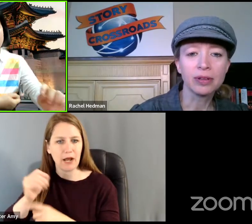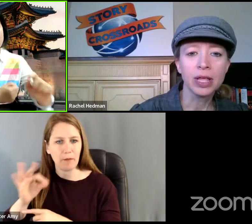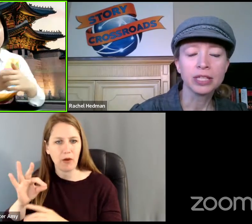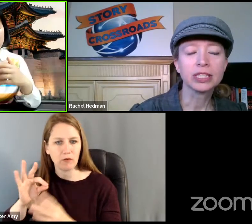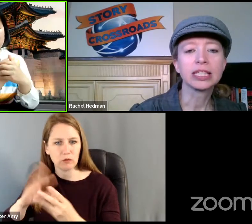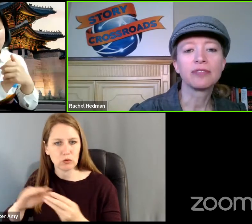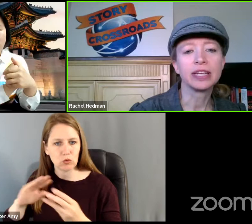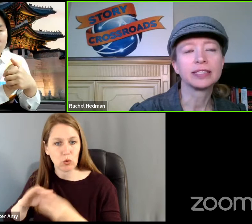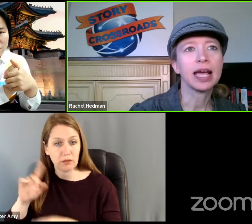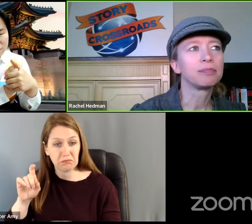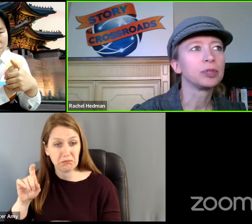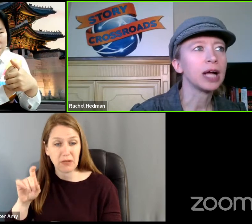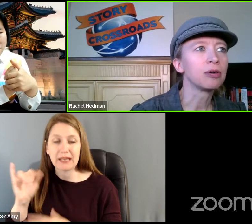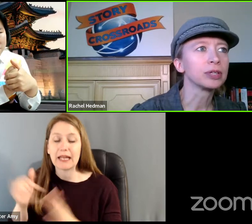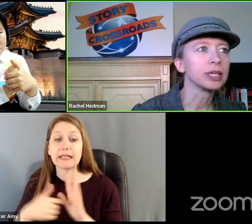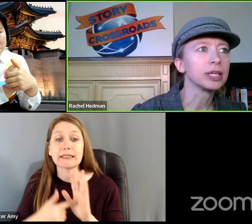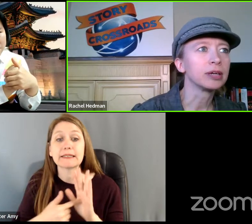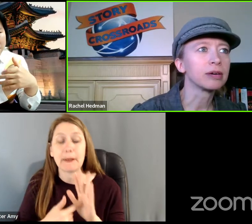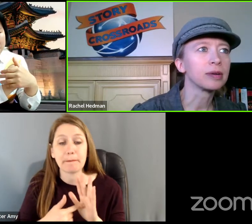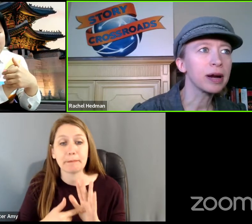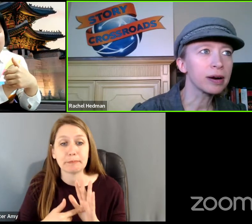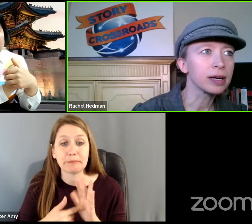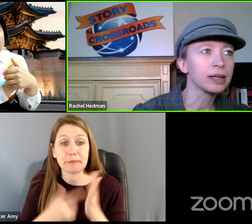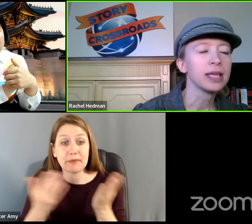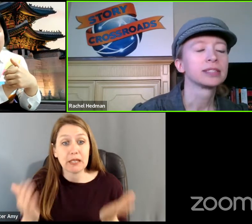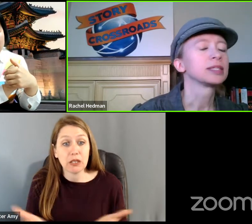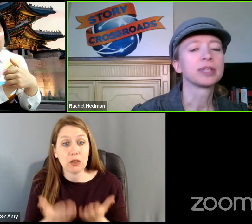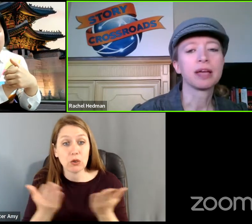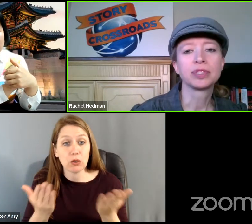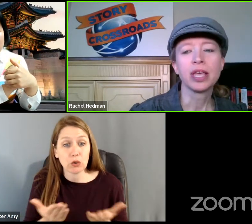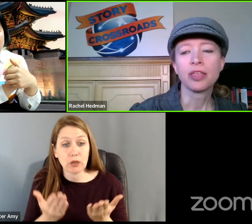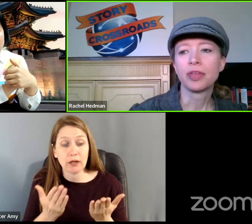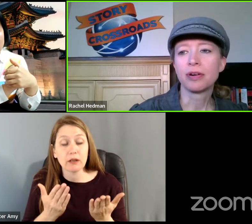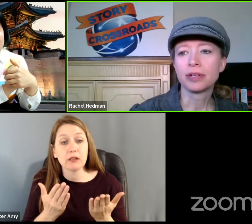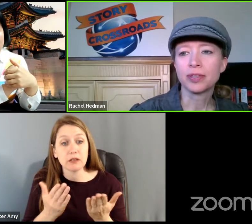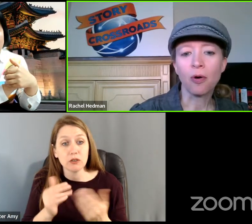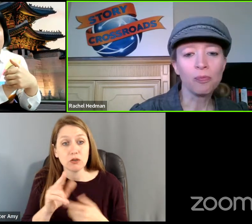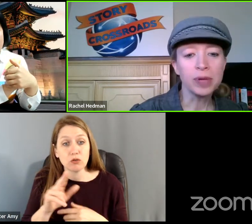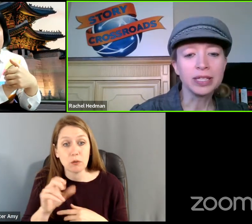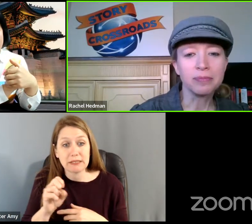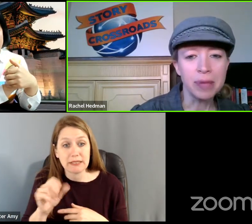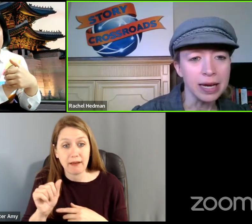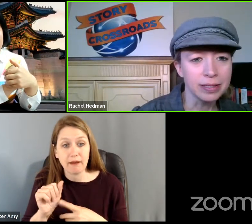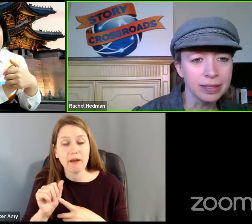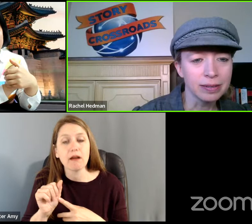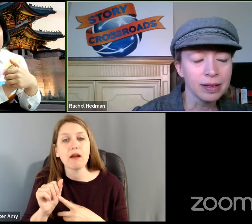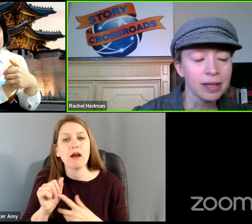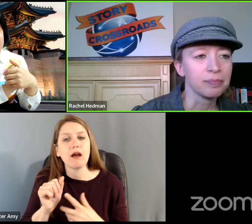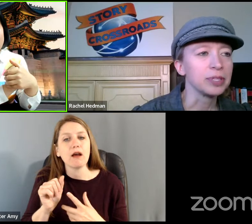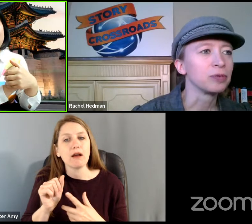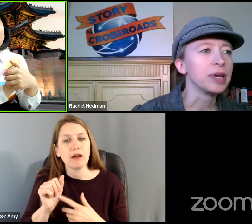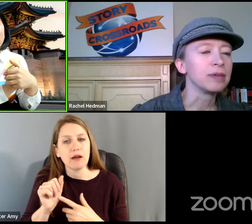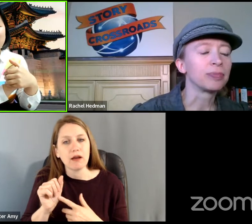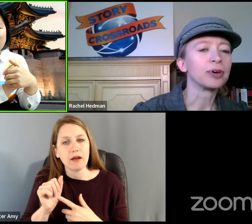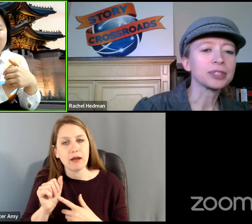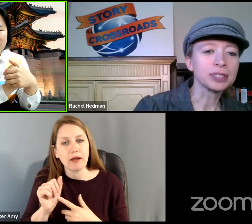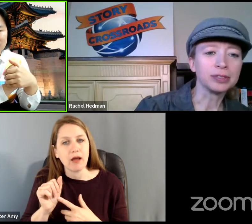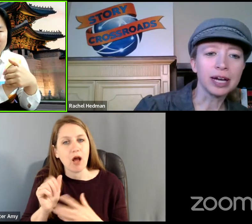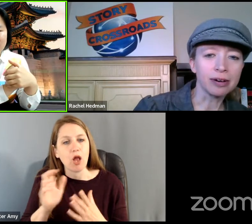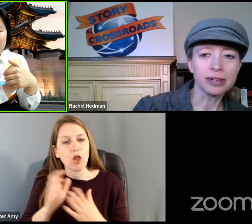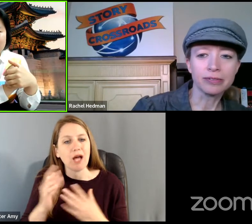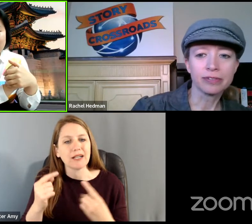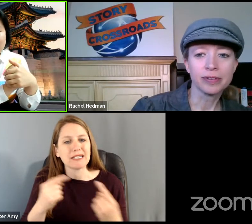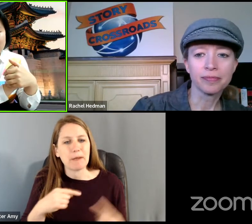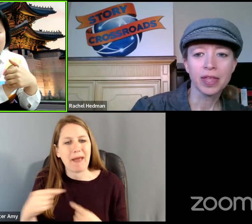I mean, just to give an example, out Mhm. here in America, sometimes there's the whole big debate between Mhm.